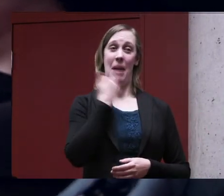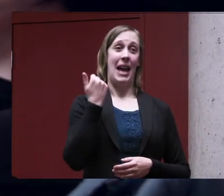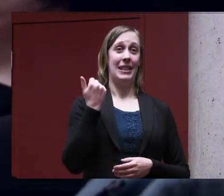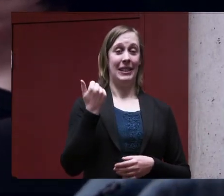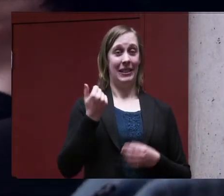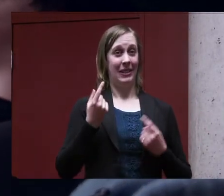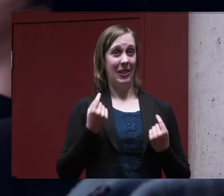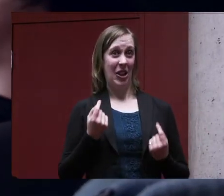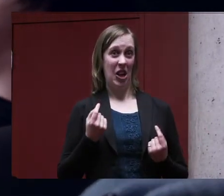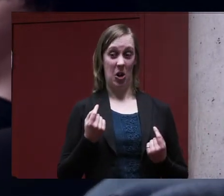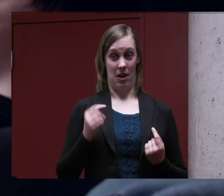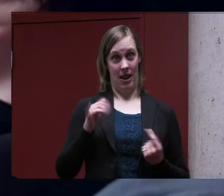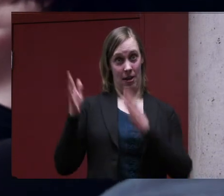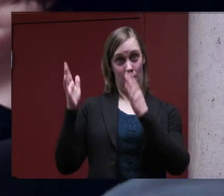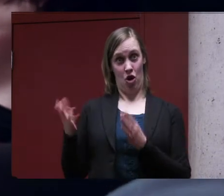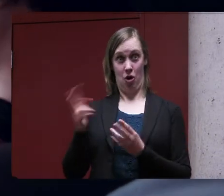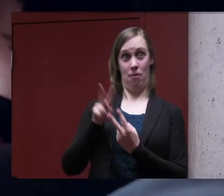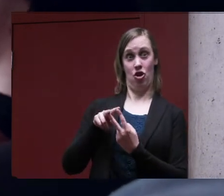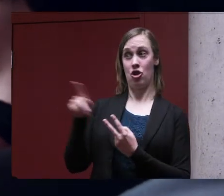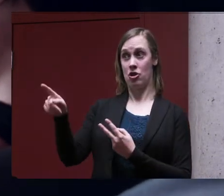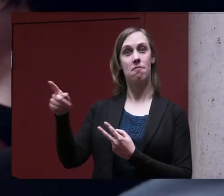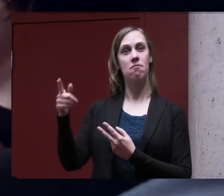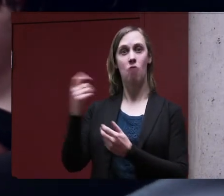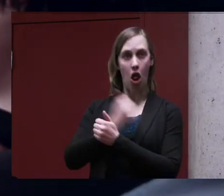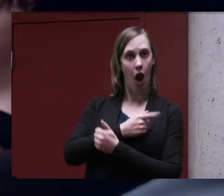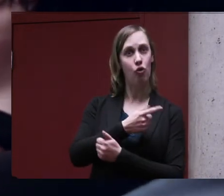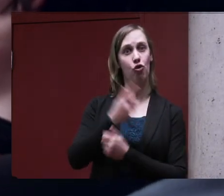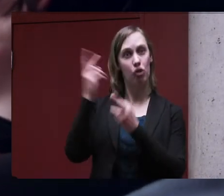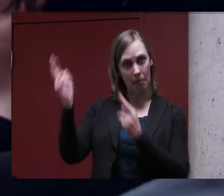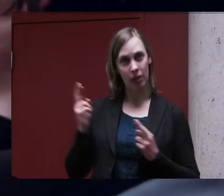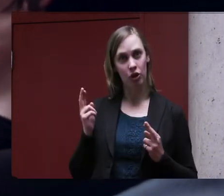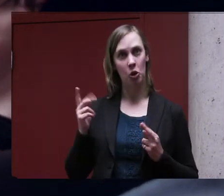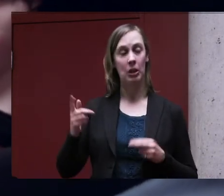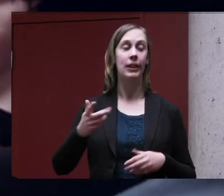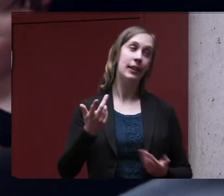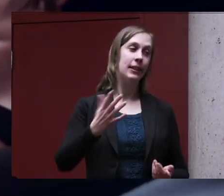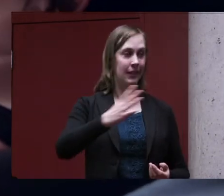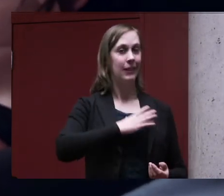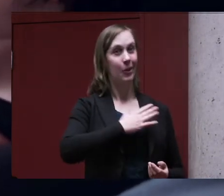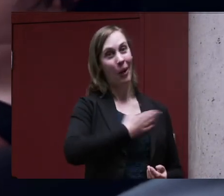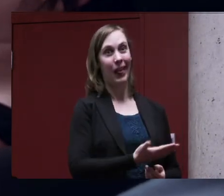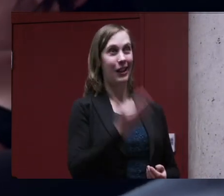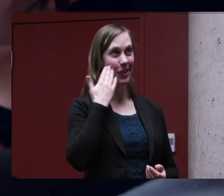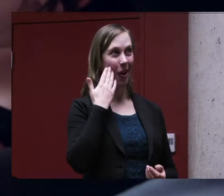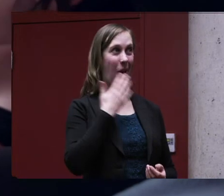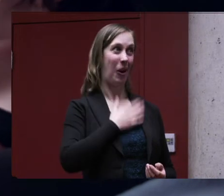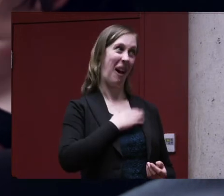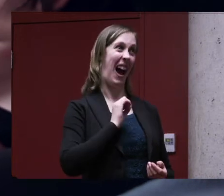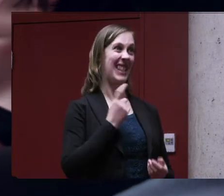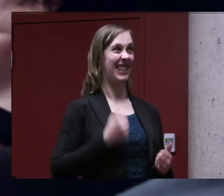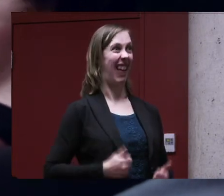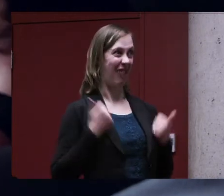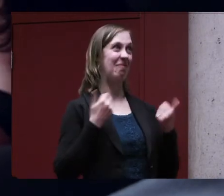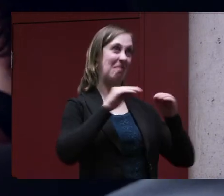is have a person who loves you and respects you enough to put up with the fact that their sex lives and their